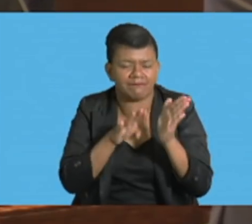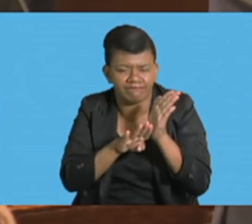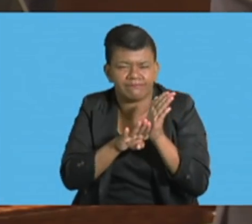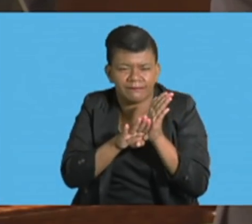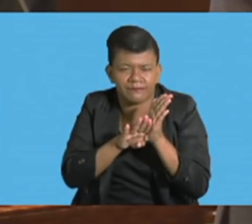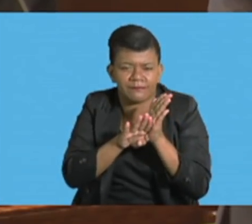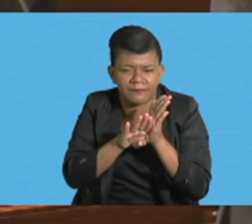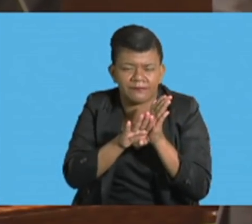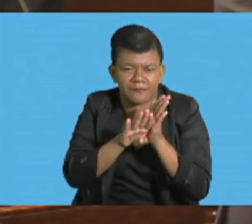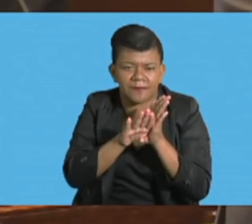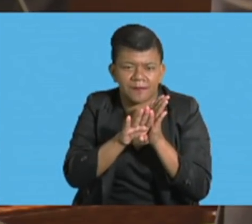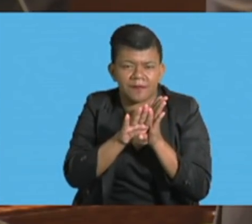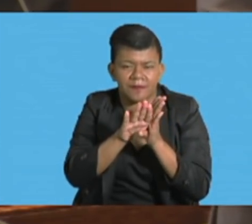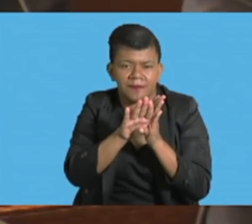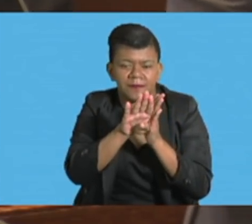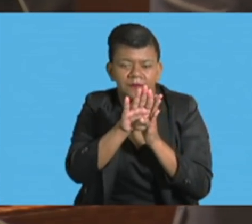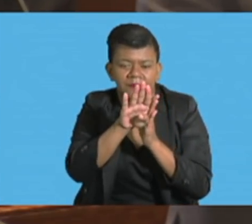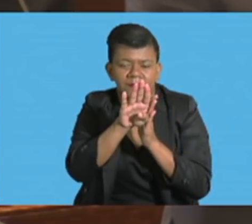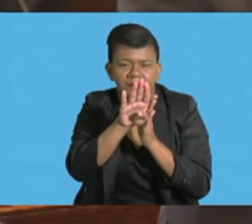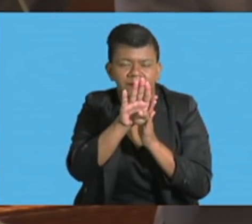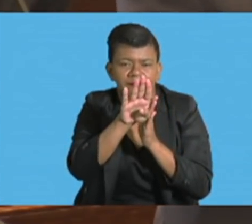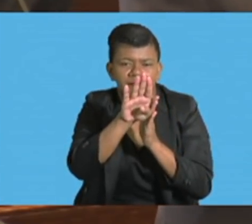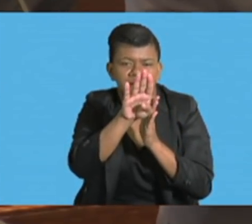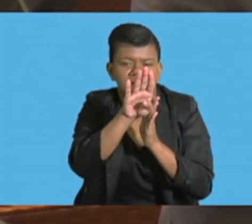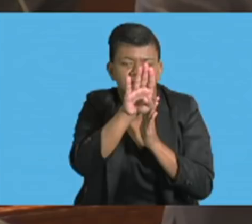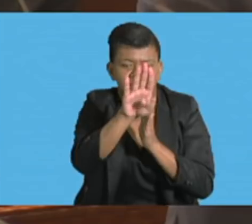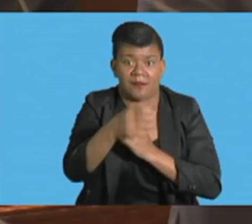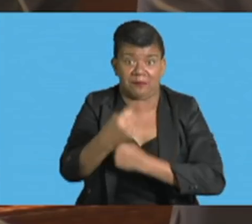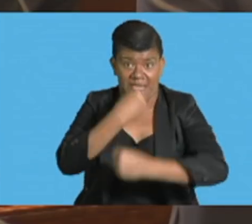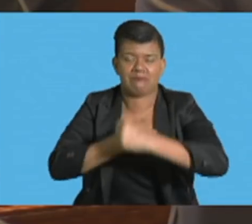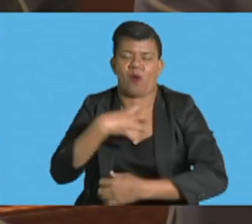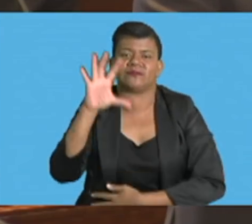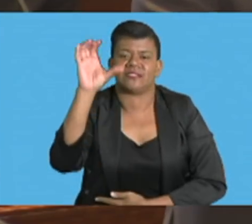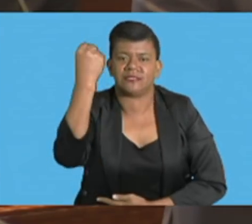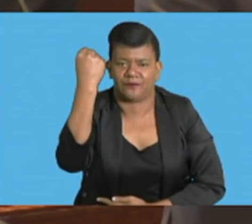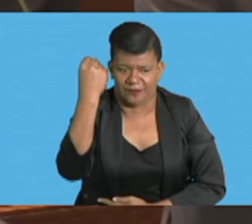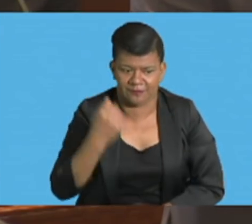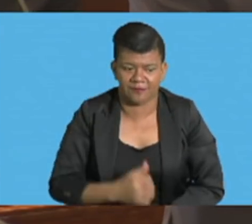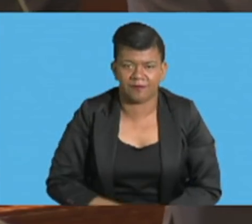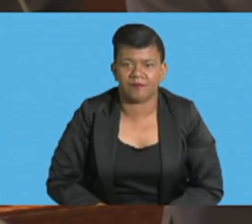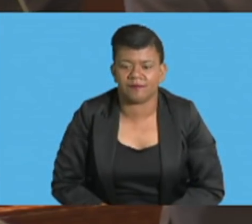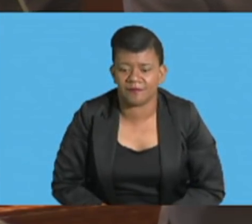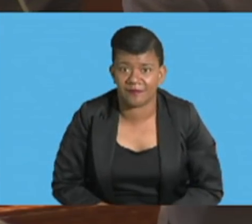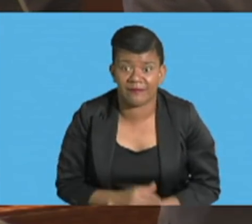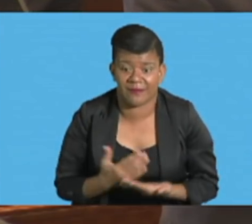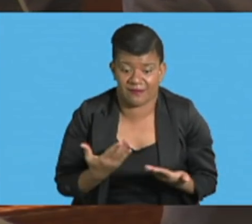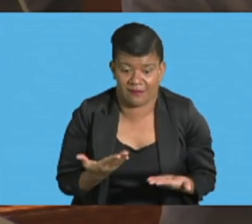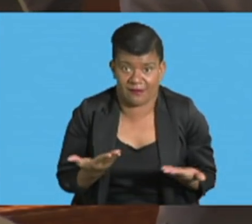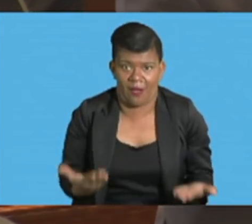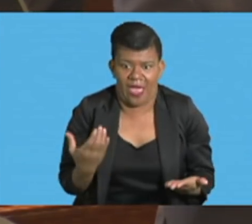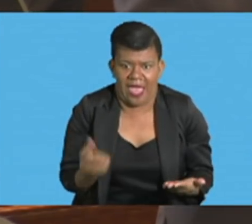financial crisis head on. And we still came out on top. We have been through the strongest cyclone ever to make